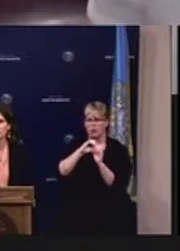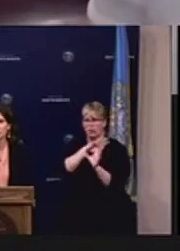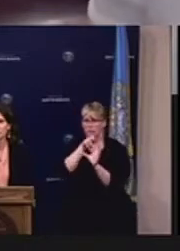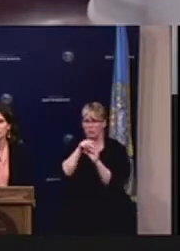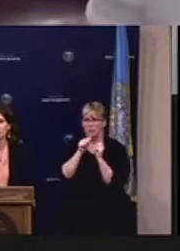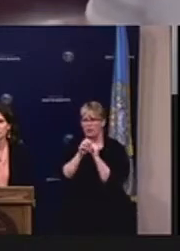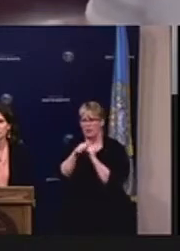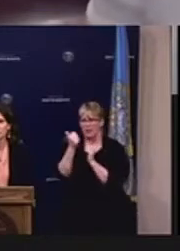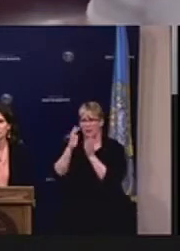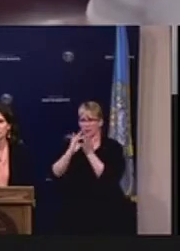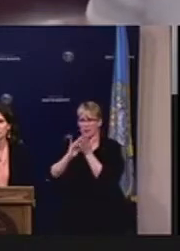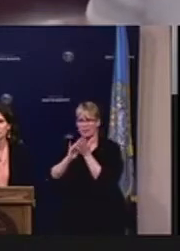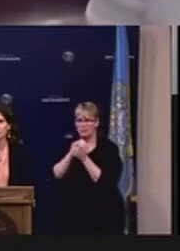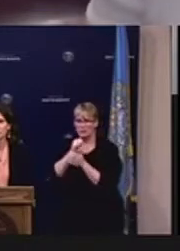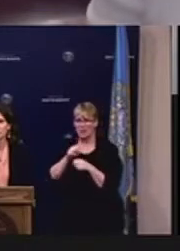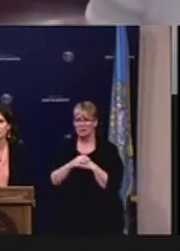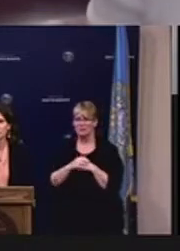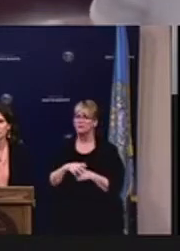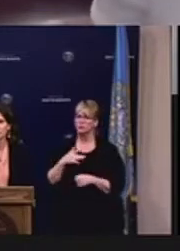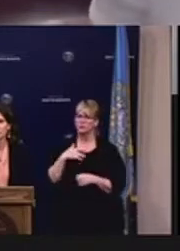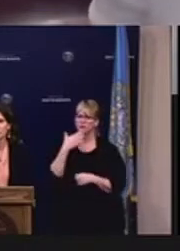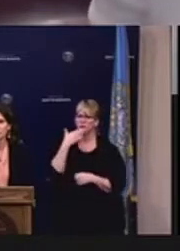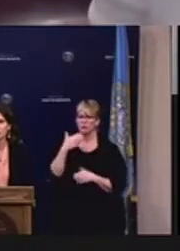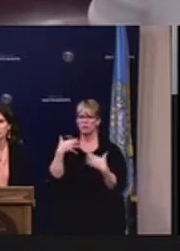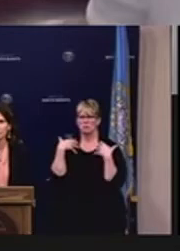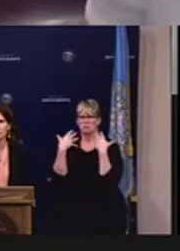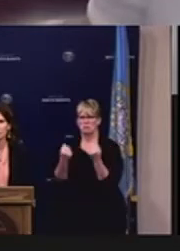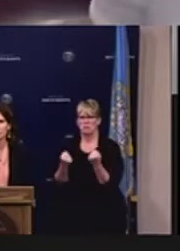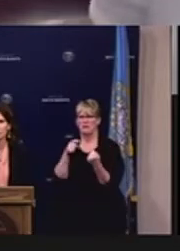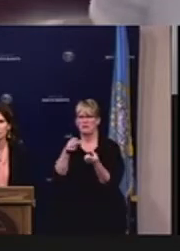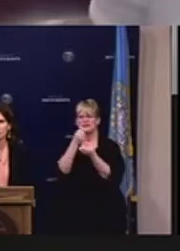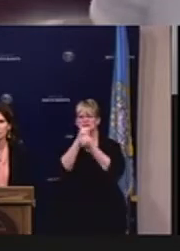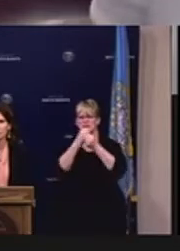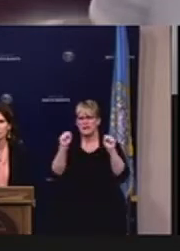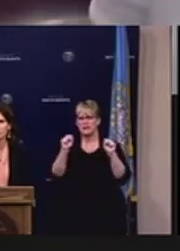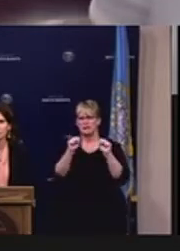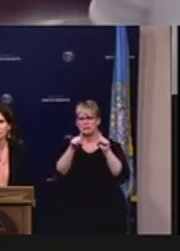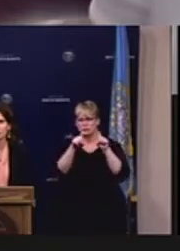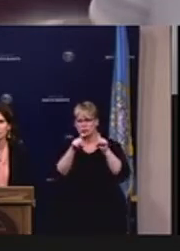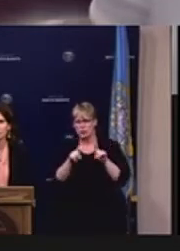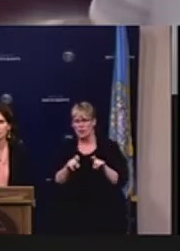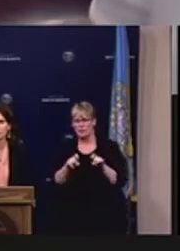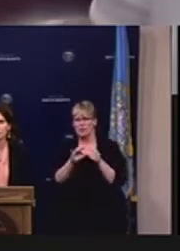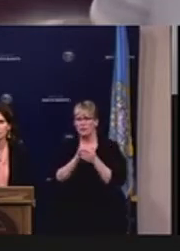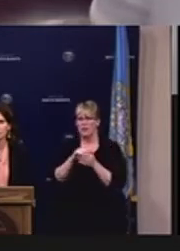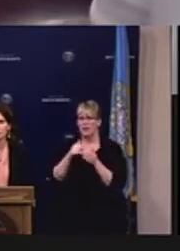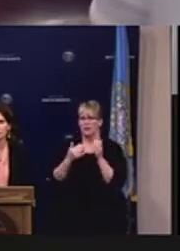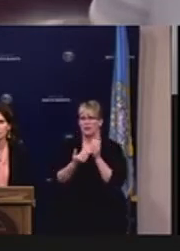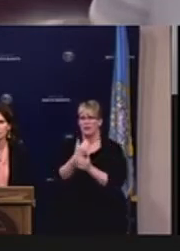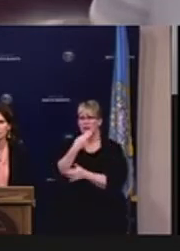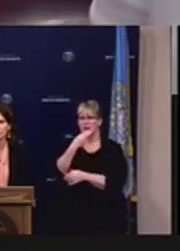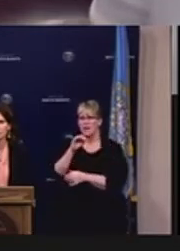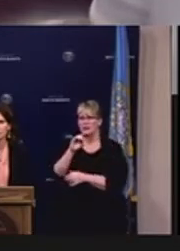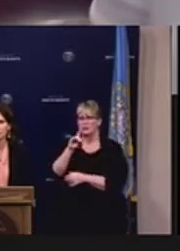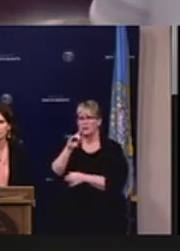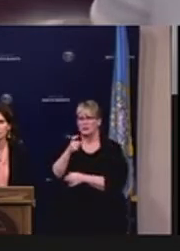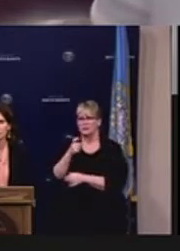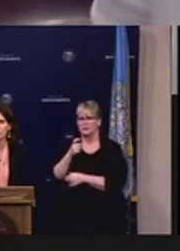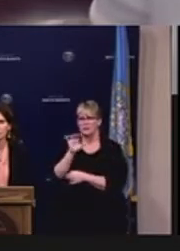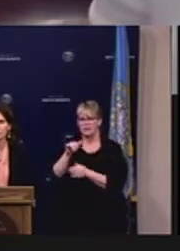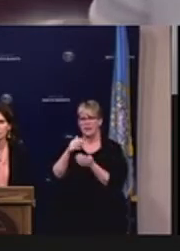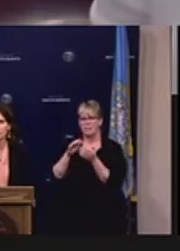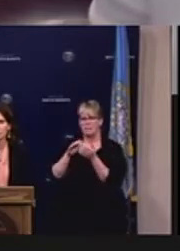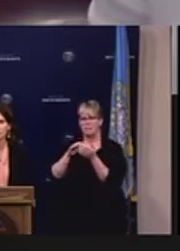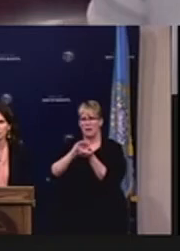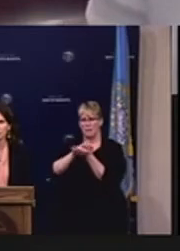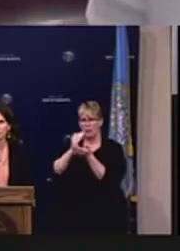medications. So we feel very confident that this is a safe trial, that hydroxychloroquine is a medication, that the doses that we're using have